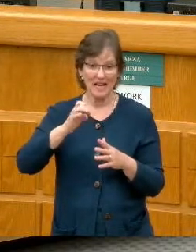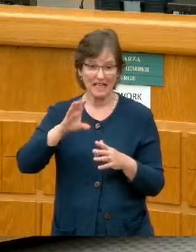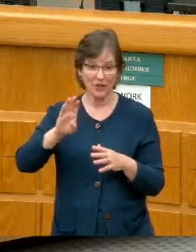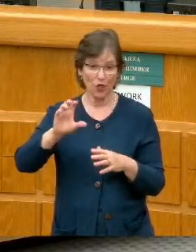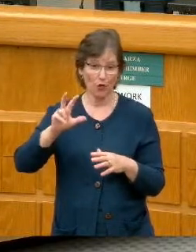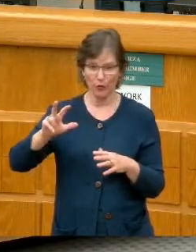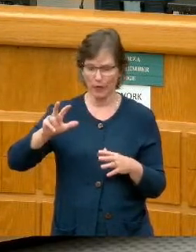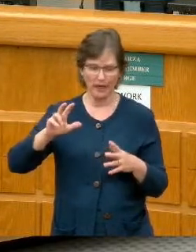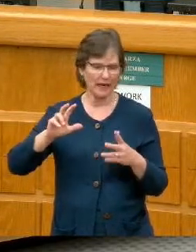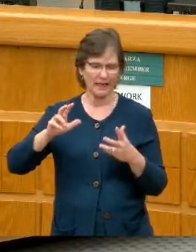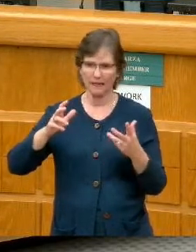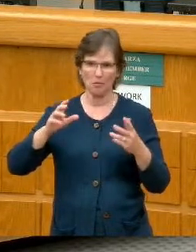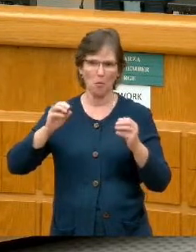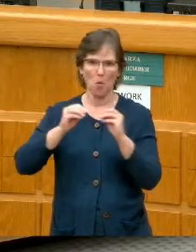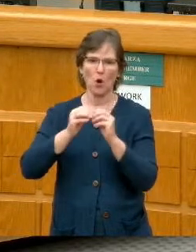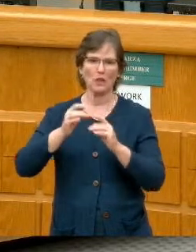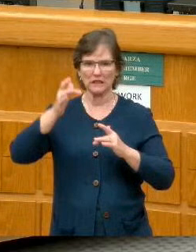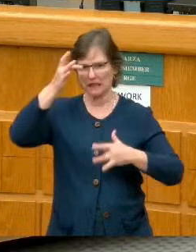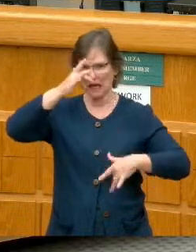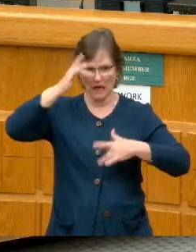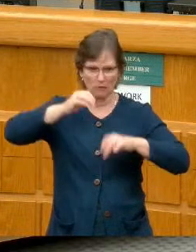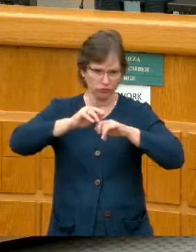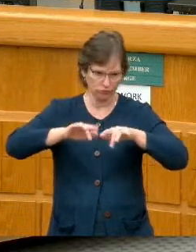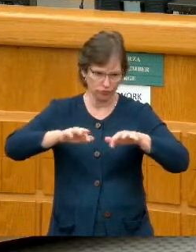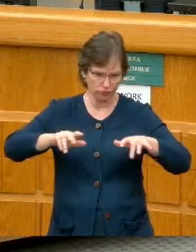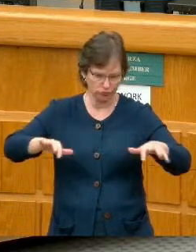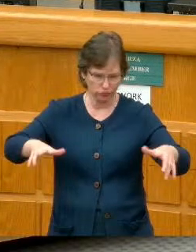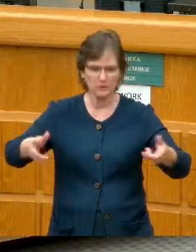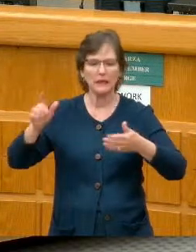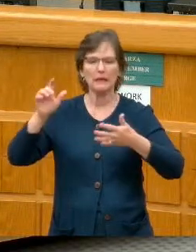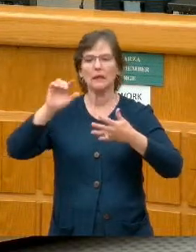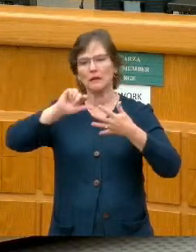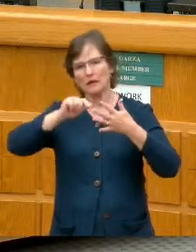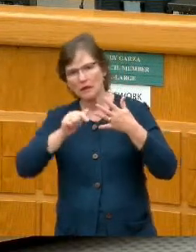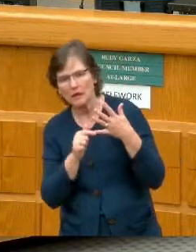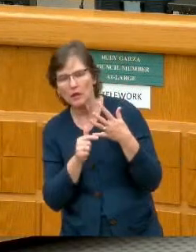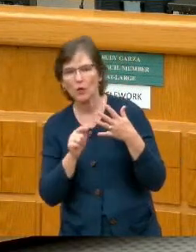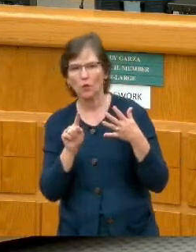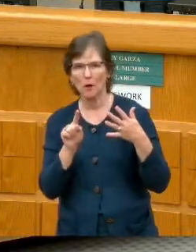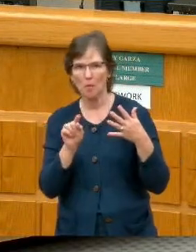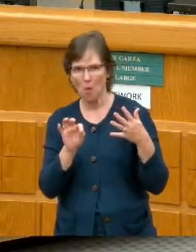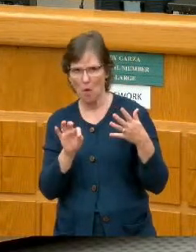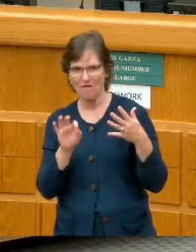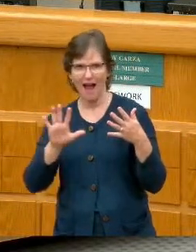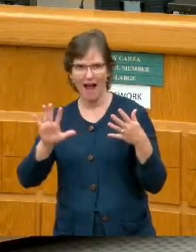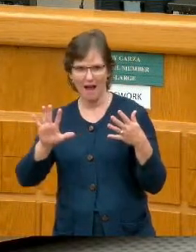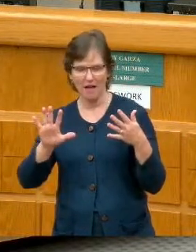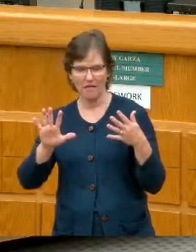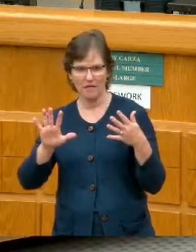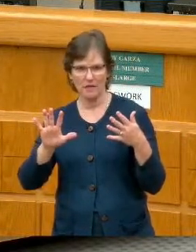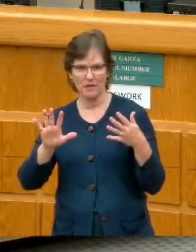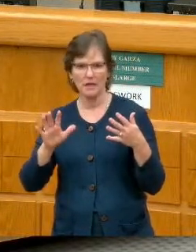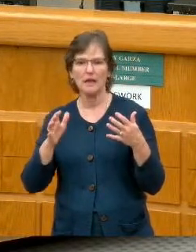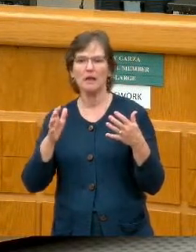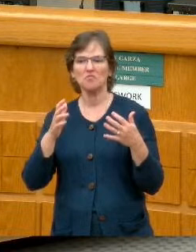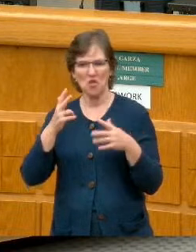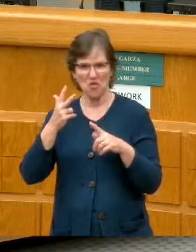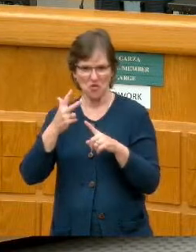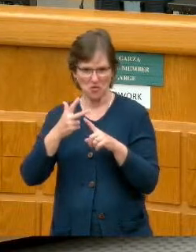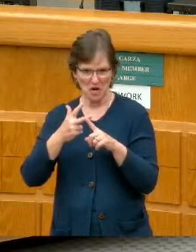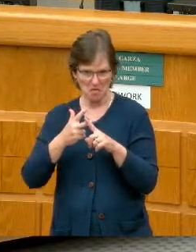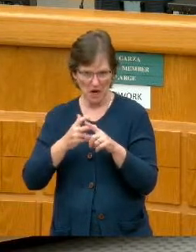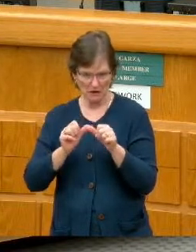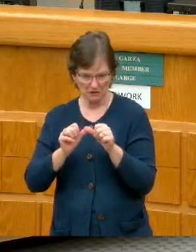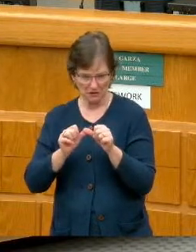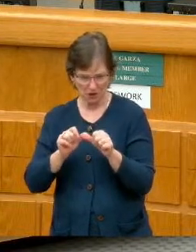around, we rolled back to Phase 2, then to 1.5. We stayed at 1.5 for about 3 months, and now we've